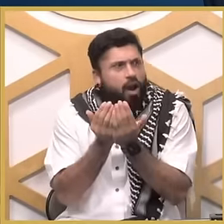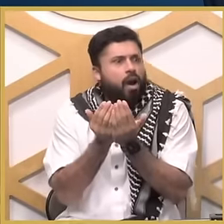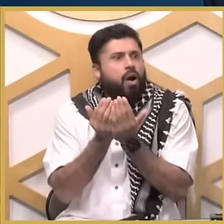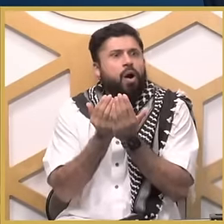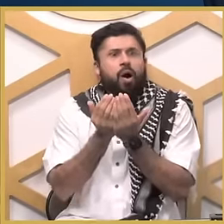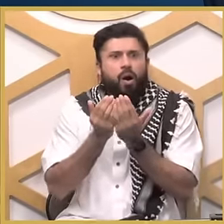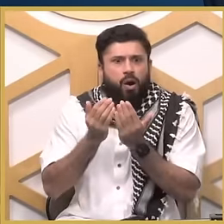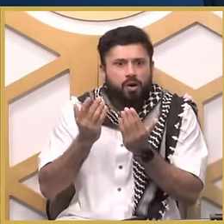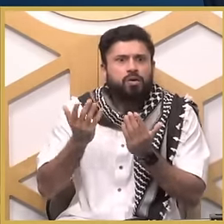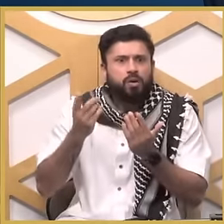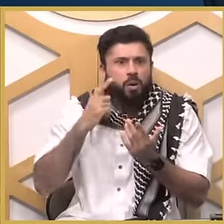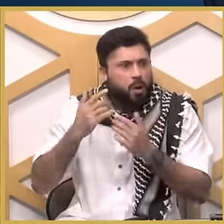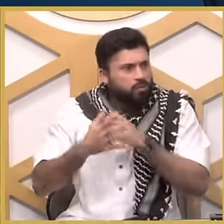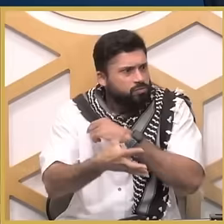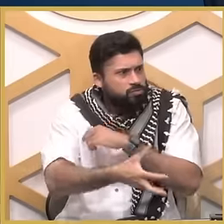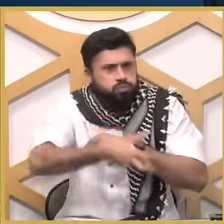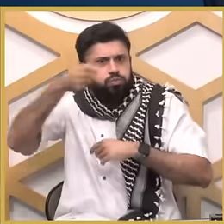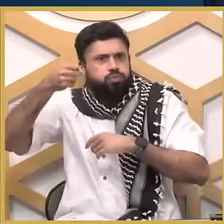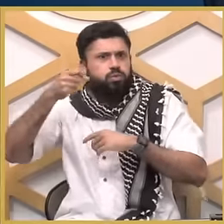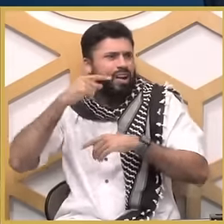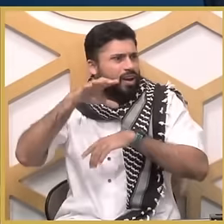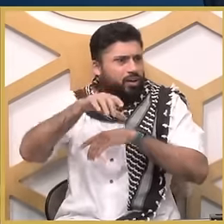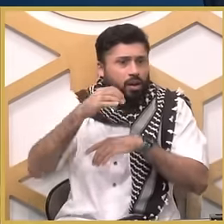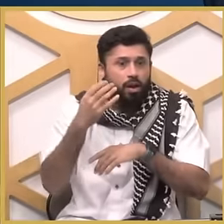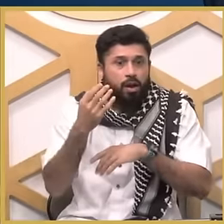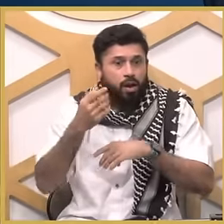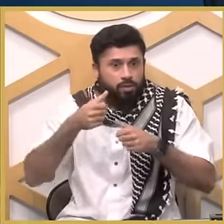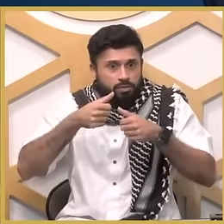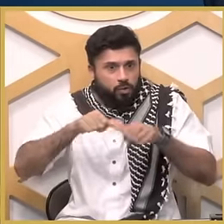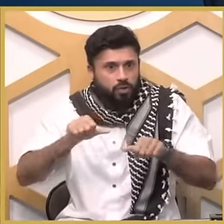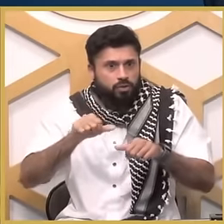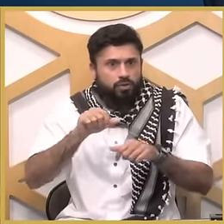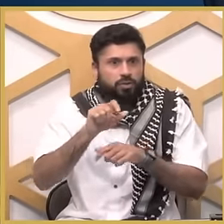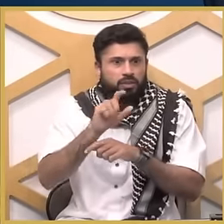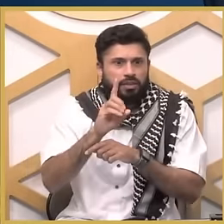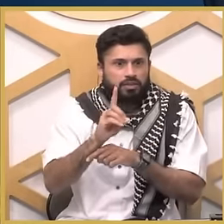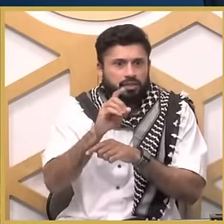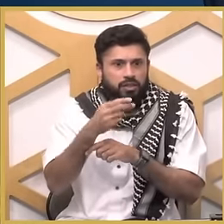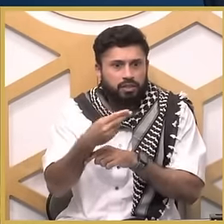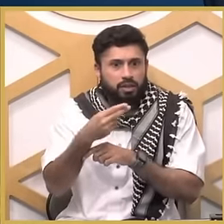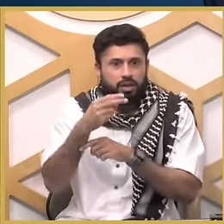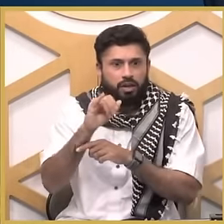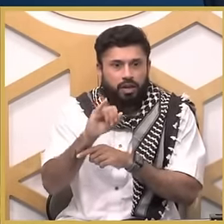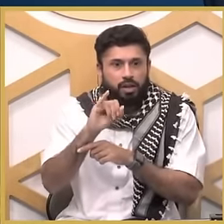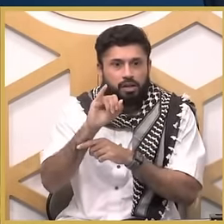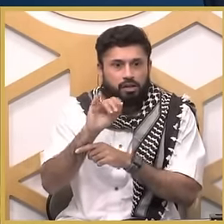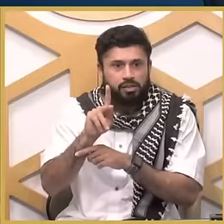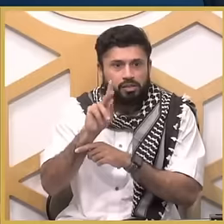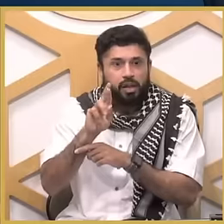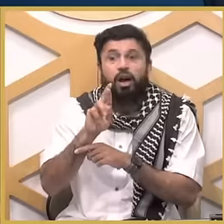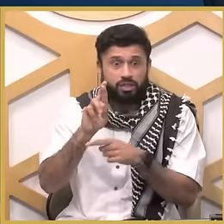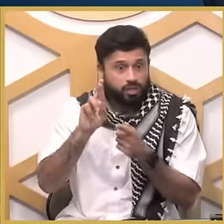example. Being generous to people. You have a neighbor that you always help them out with something, for instance. Whatever that is,